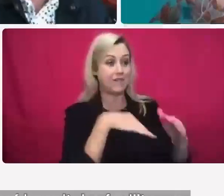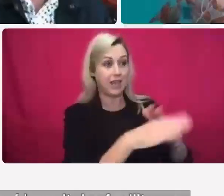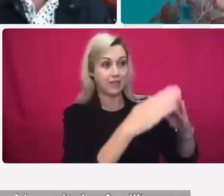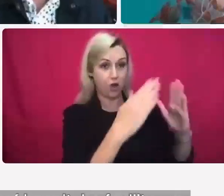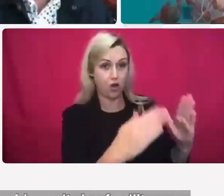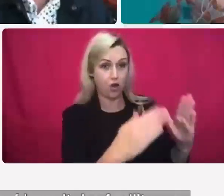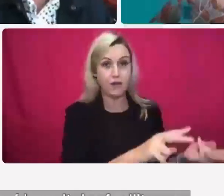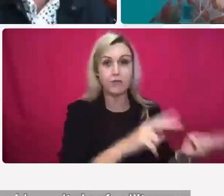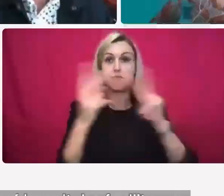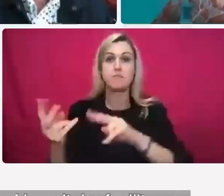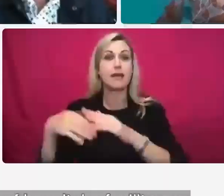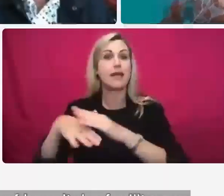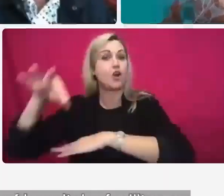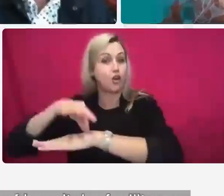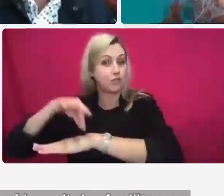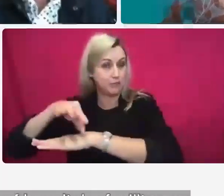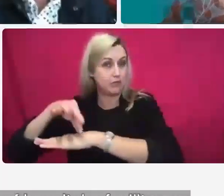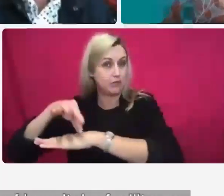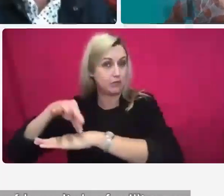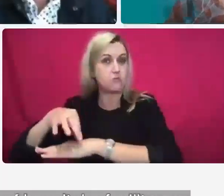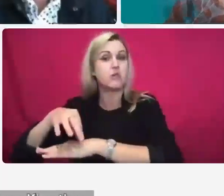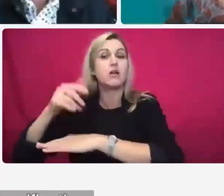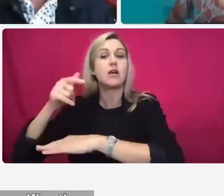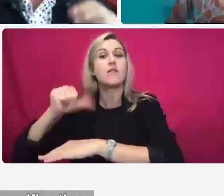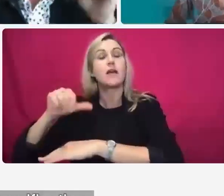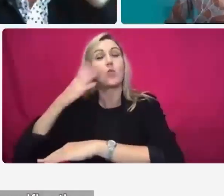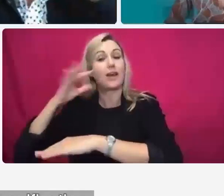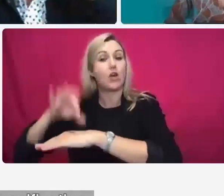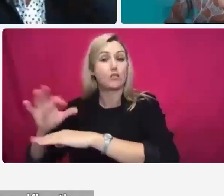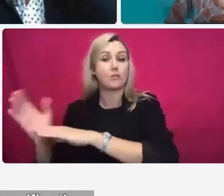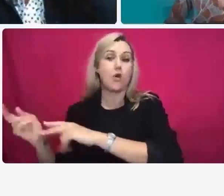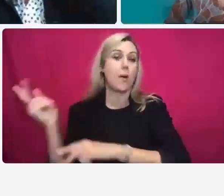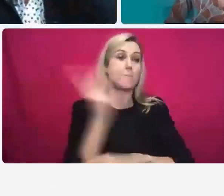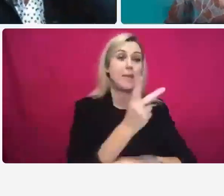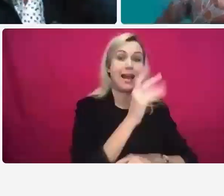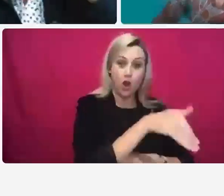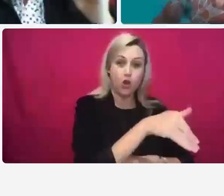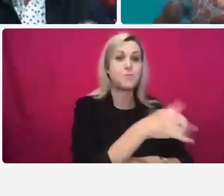out of hospital, a facility can seek a reclassification.